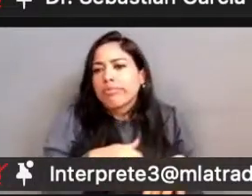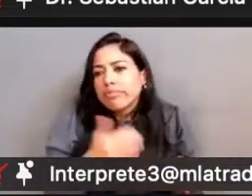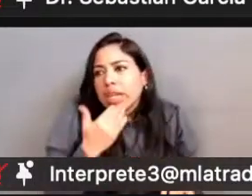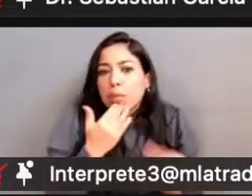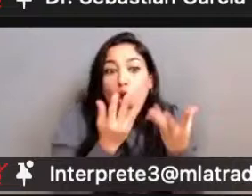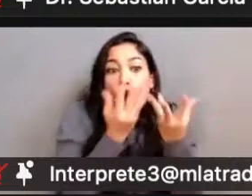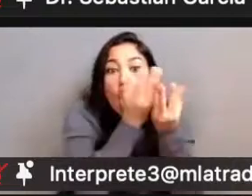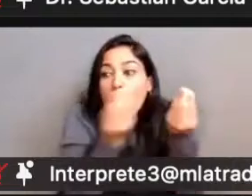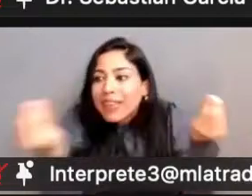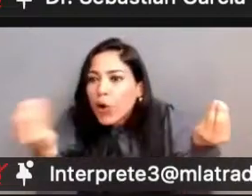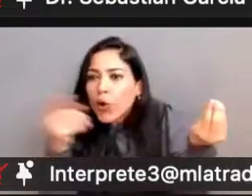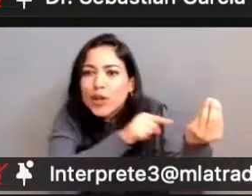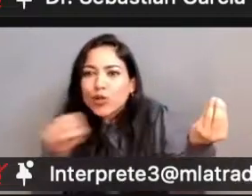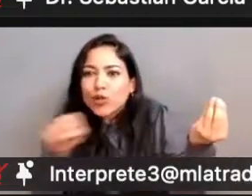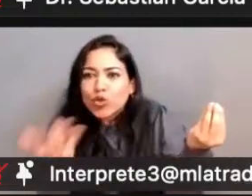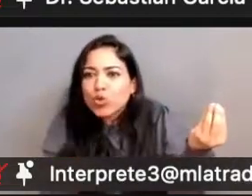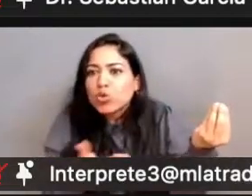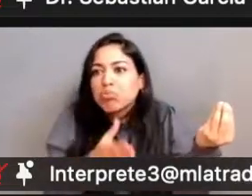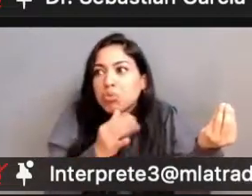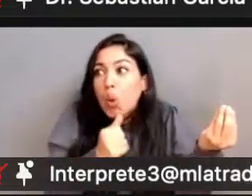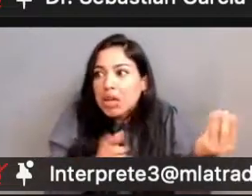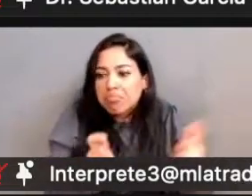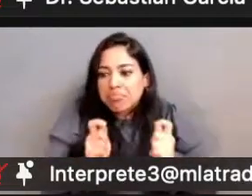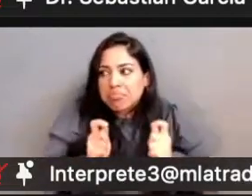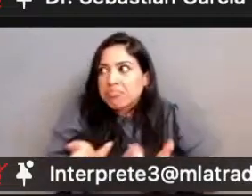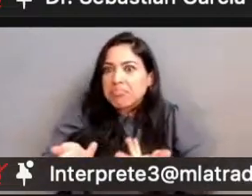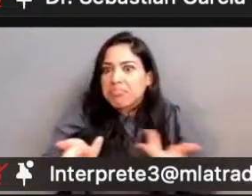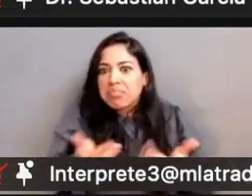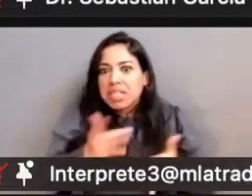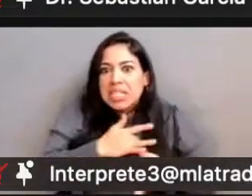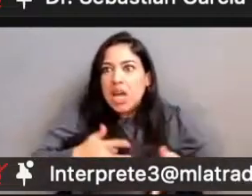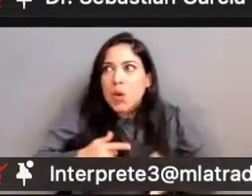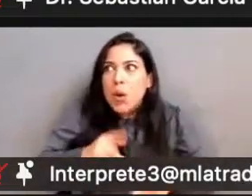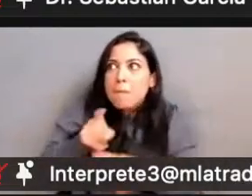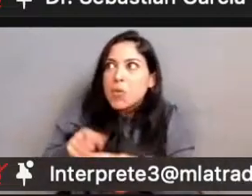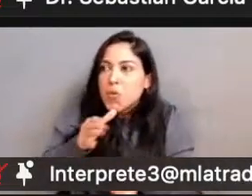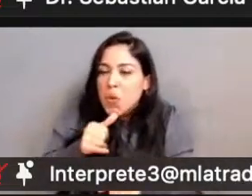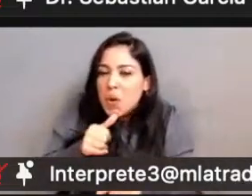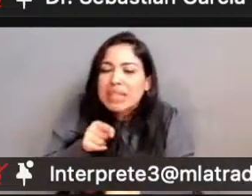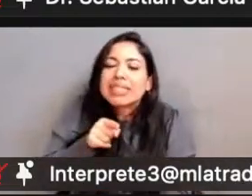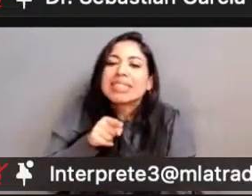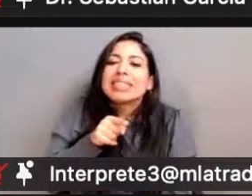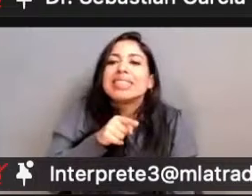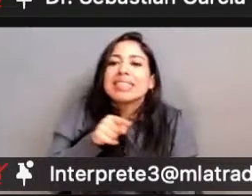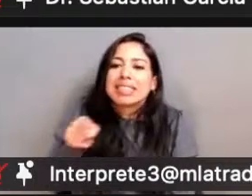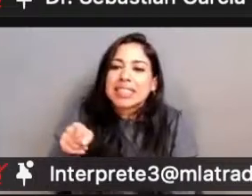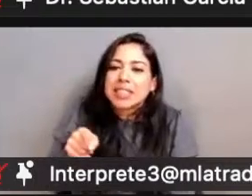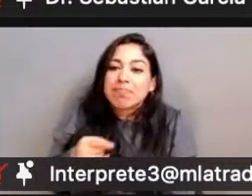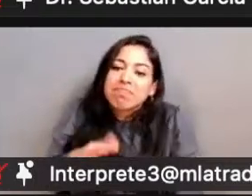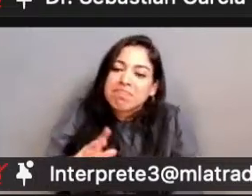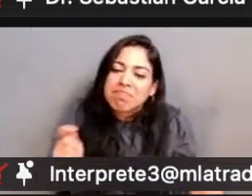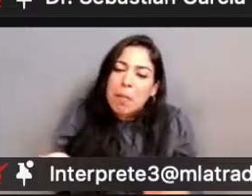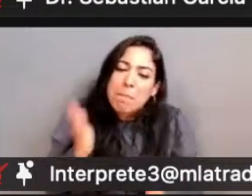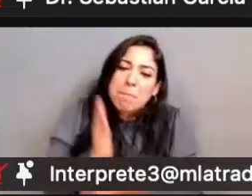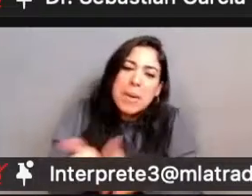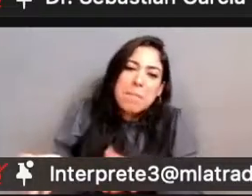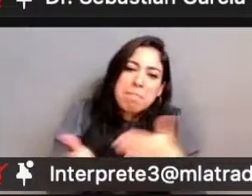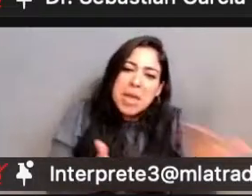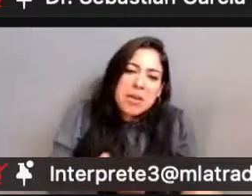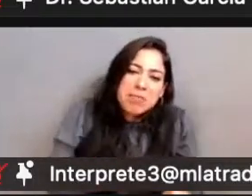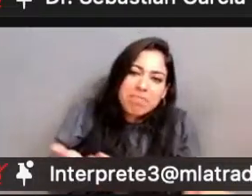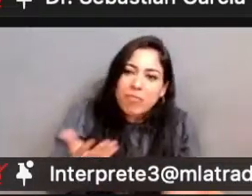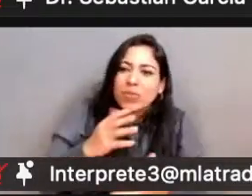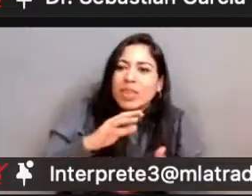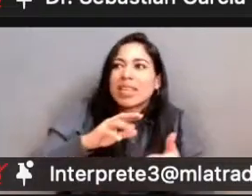or the category of insurance, those who do not have health insurance are those who survive the least. Those